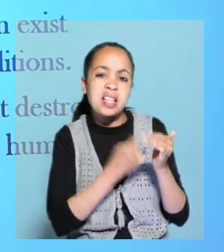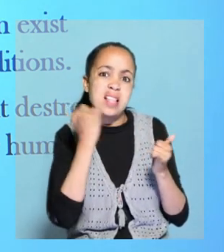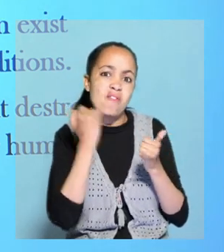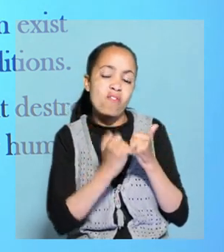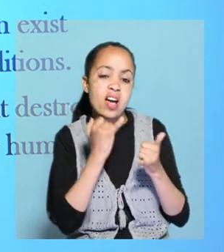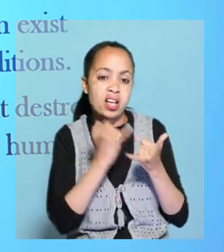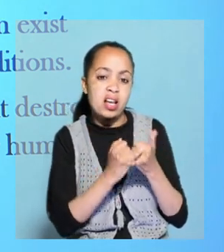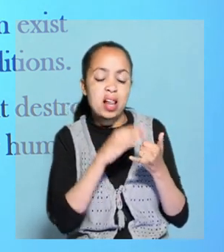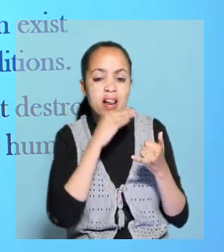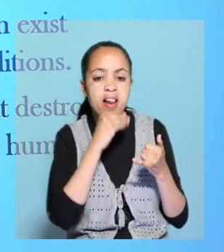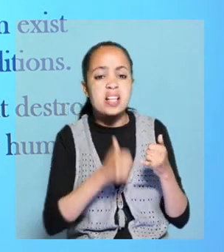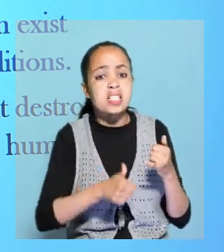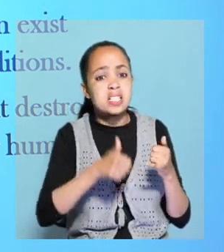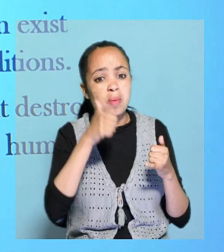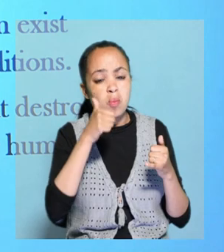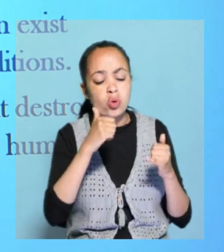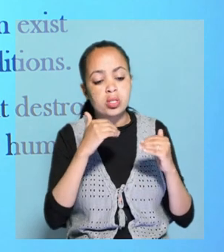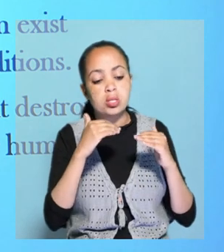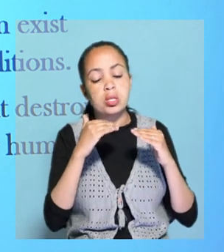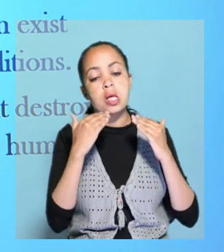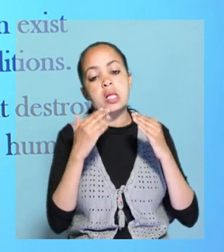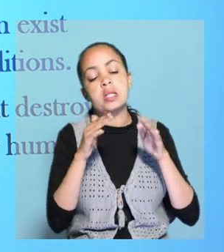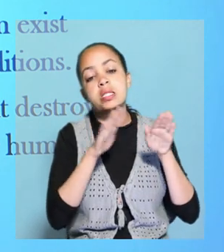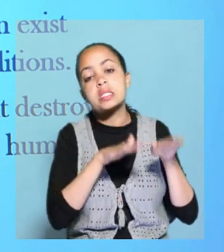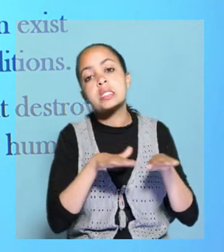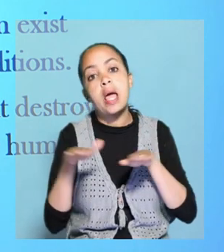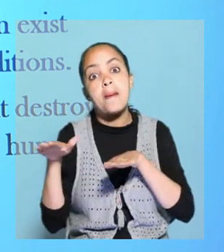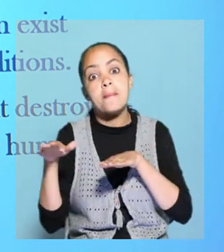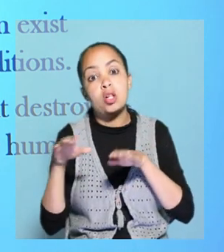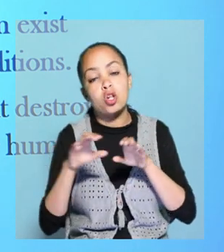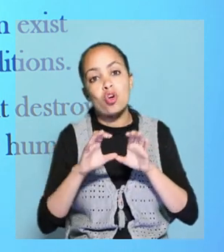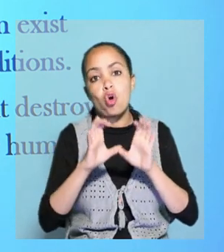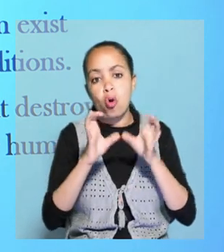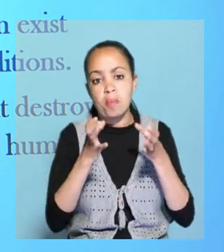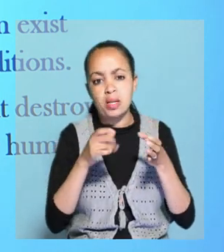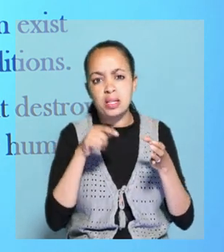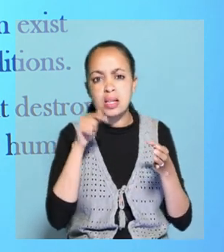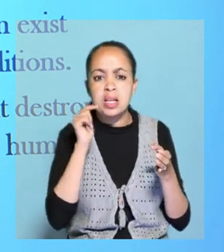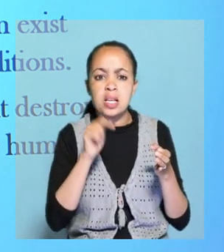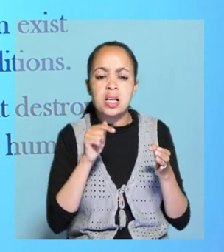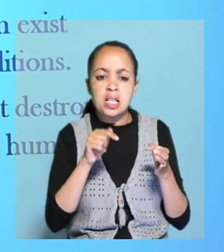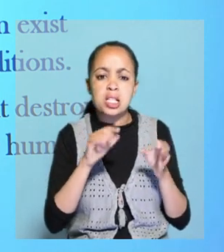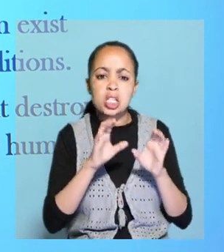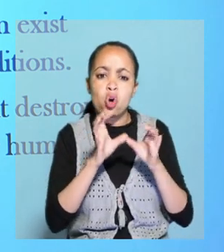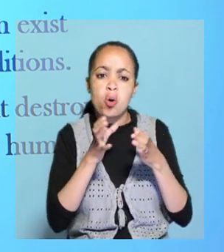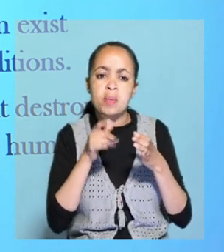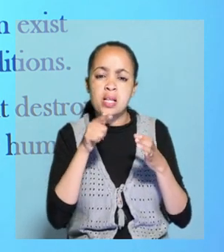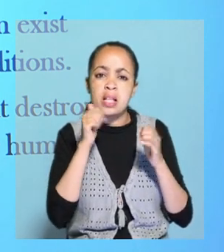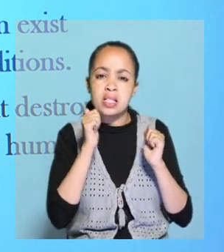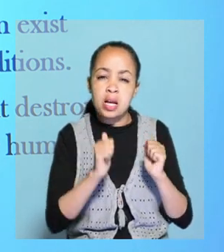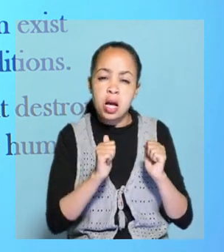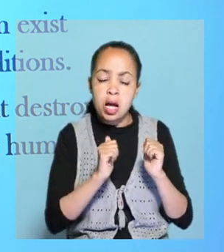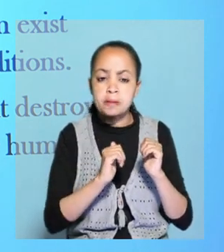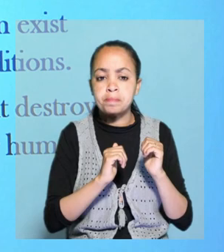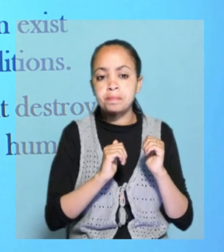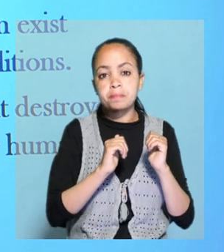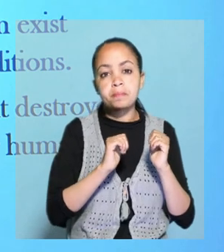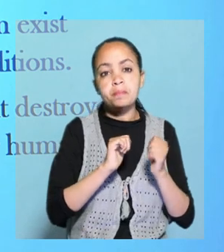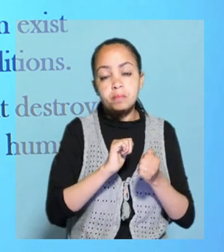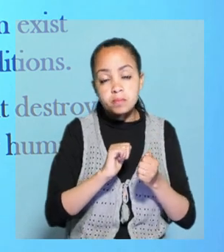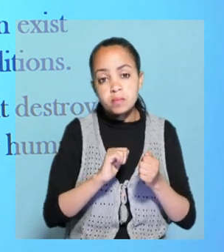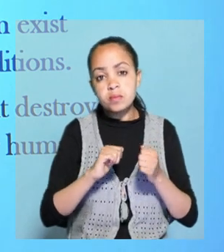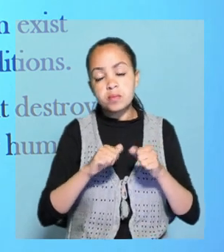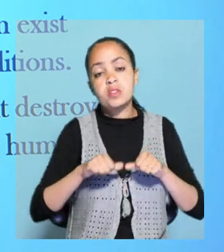final and the most stable community that are created. It is a community that can survive within a